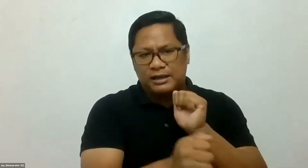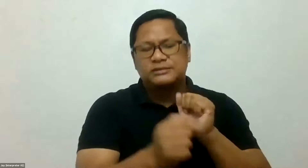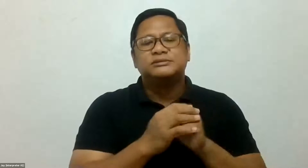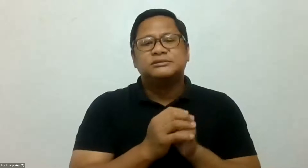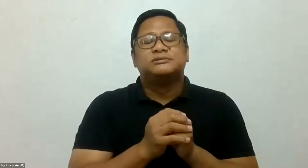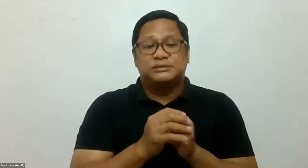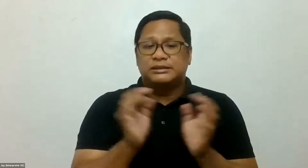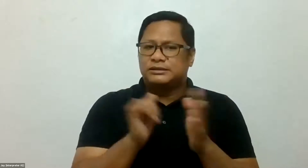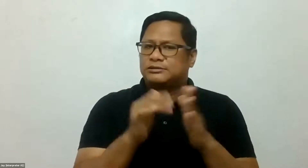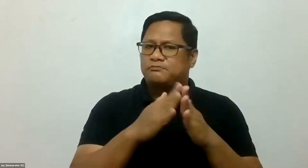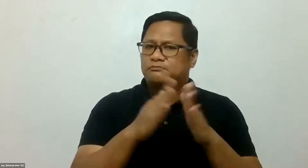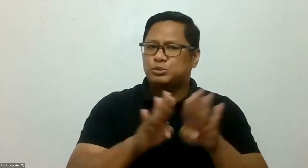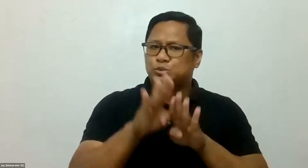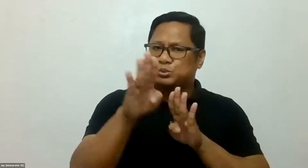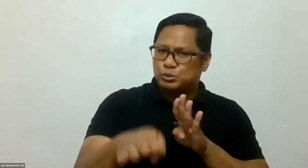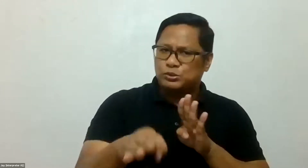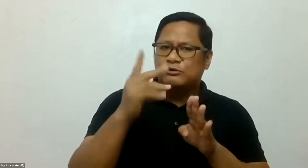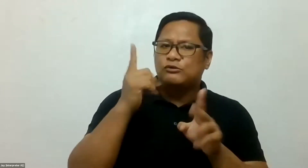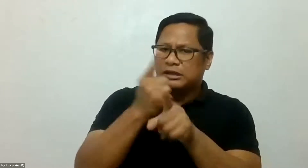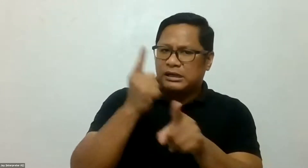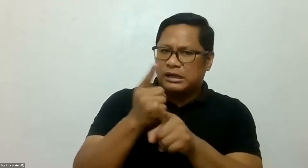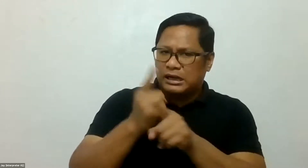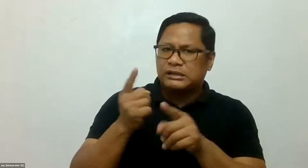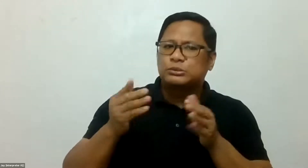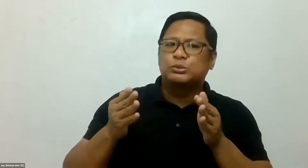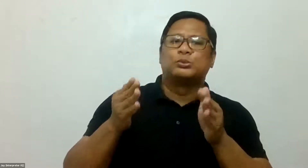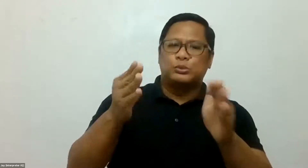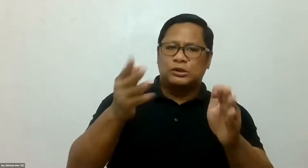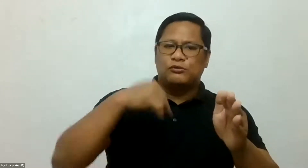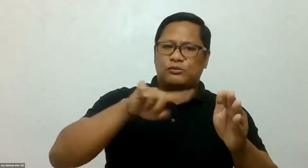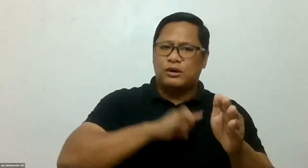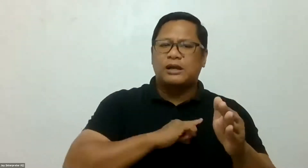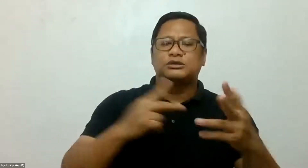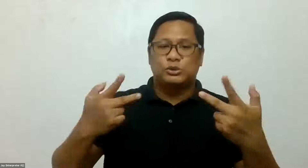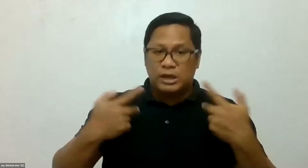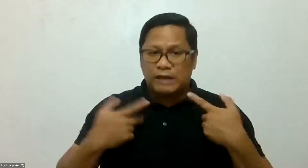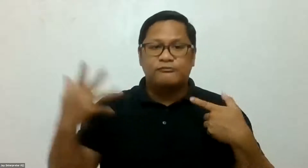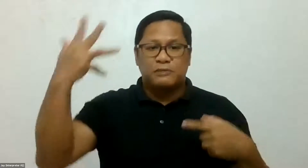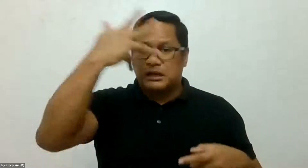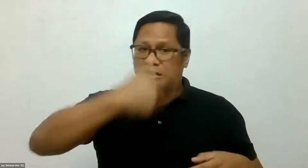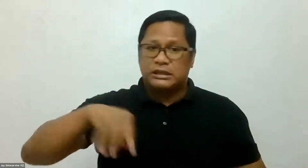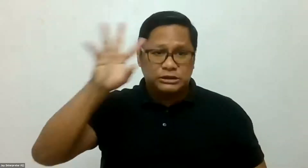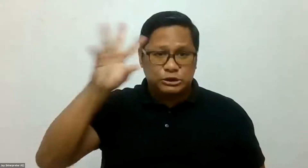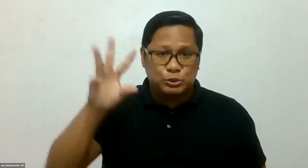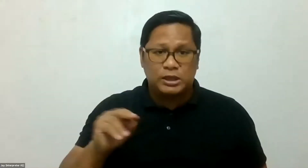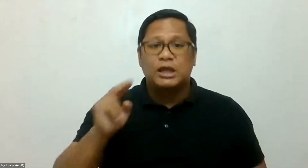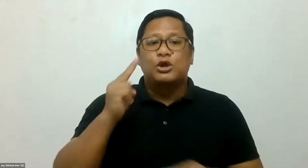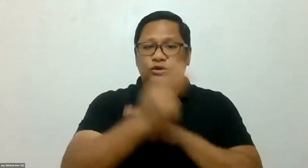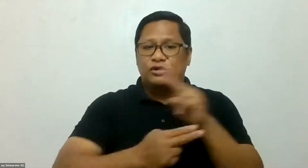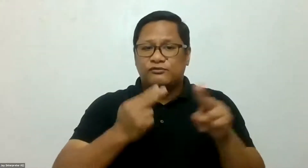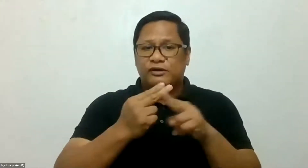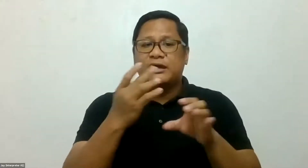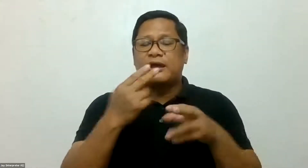the biggest step in the right direction in our quest to have a genuine universal healthcare for